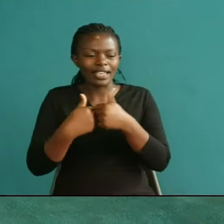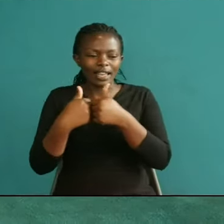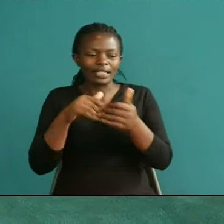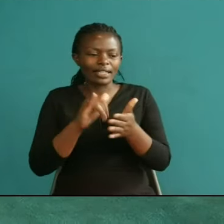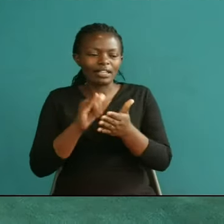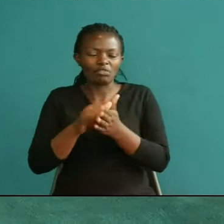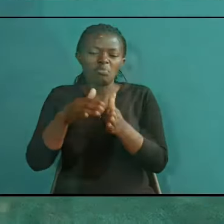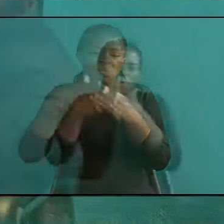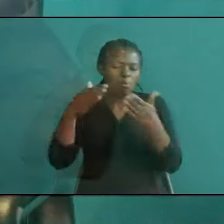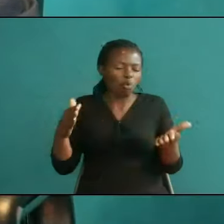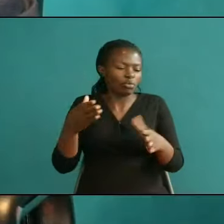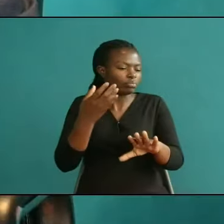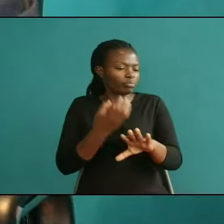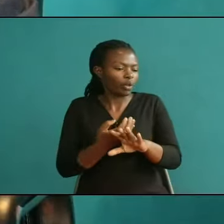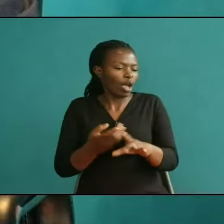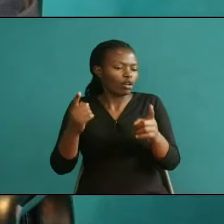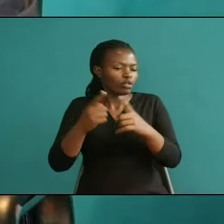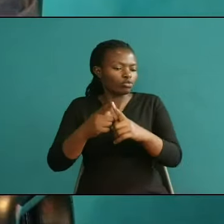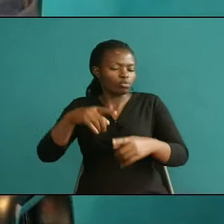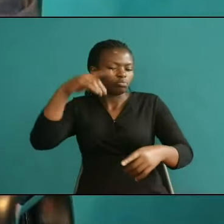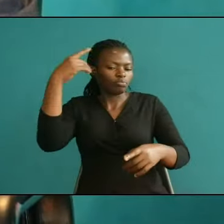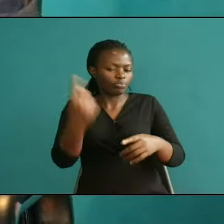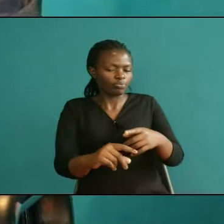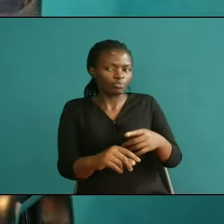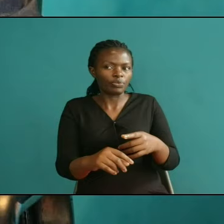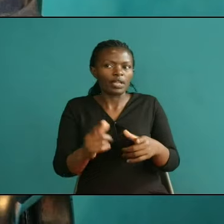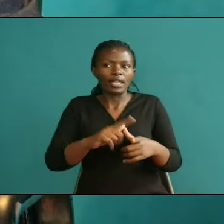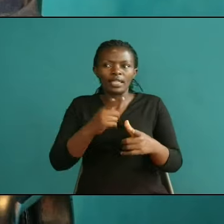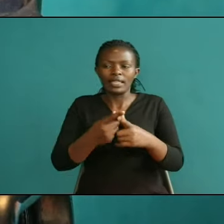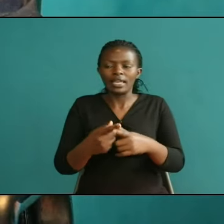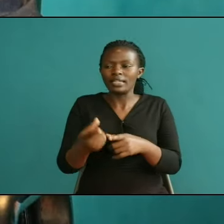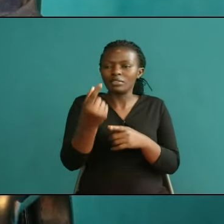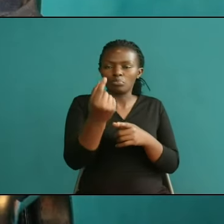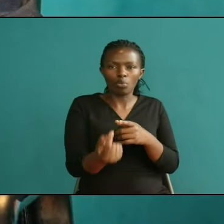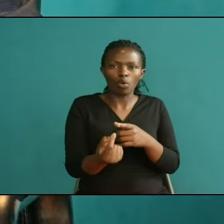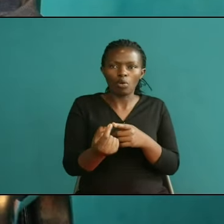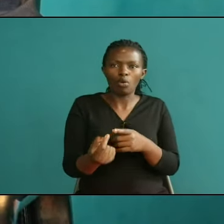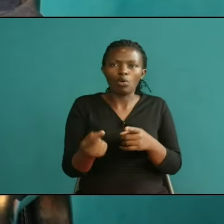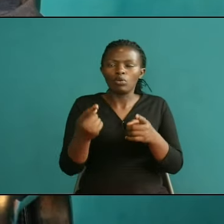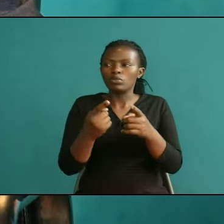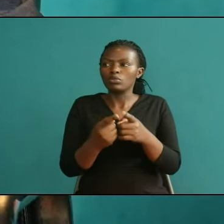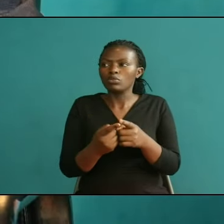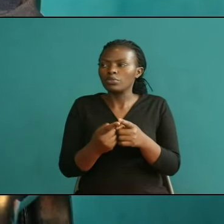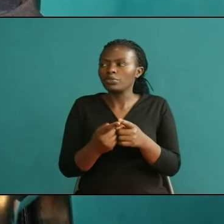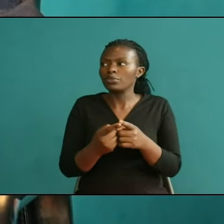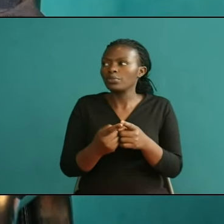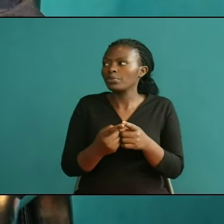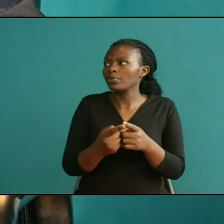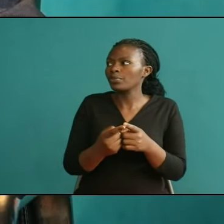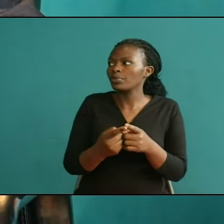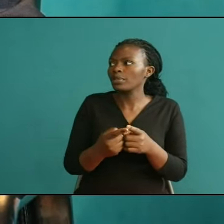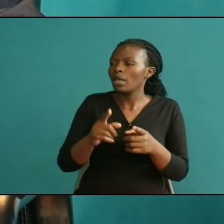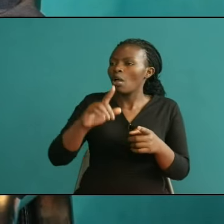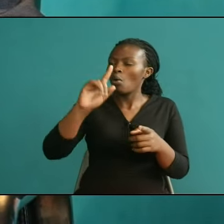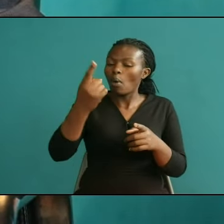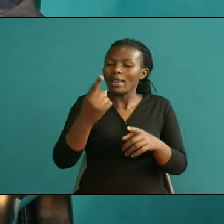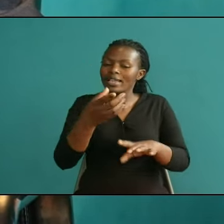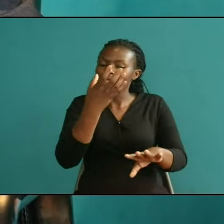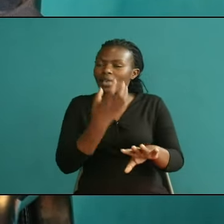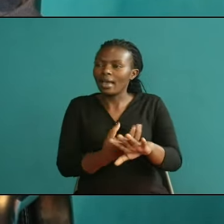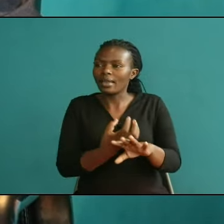difficult? 1, to beat, and which of will be the less challenging? 10, to overcome. So 1 is the